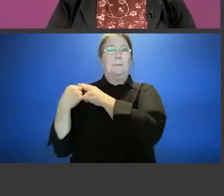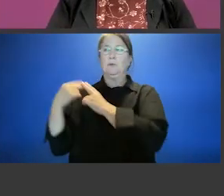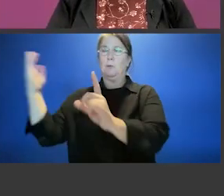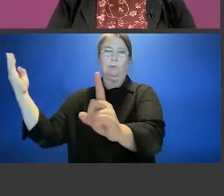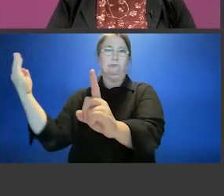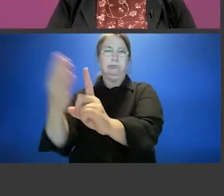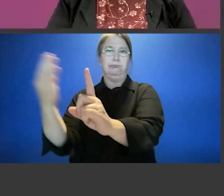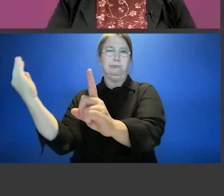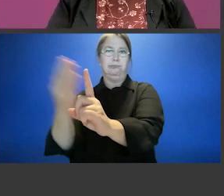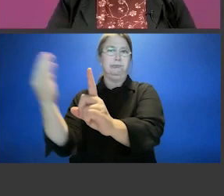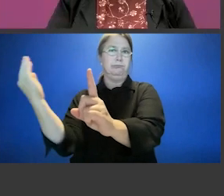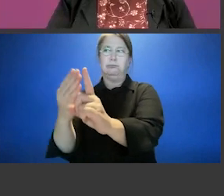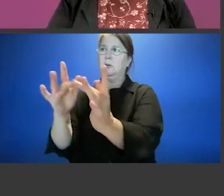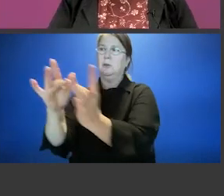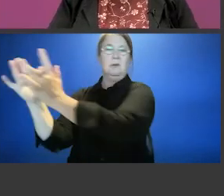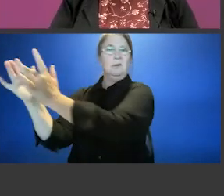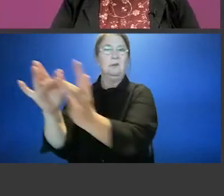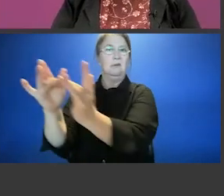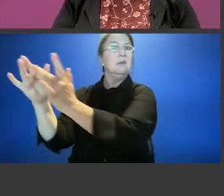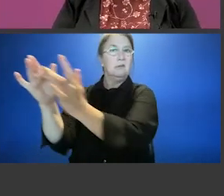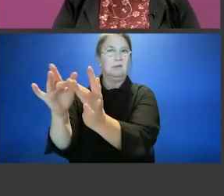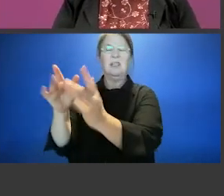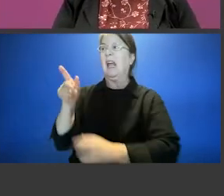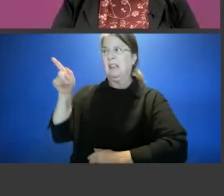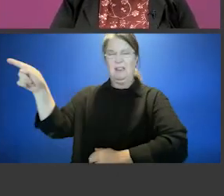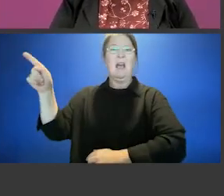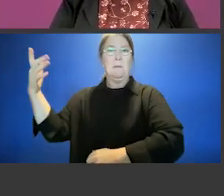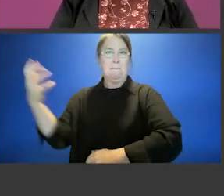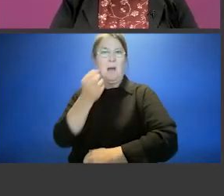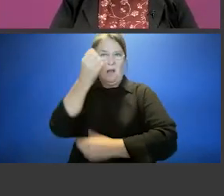then take on the responsibility of communicating with you.